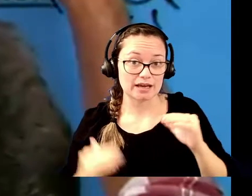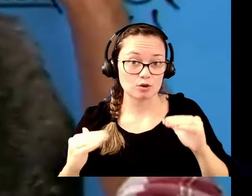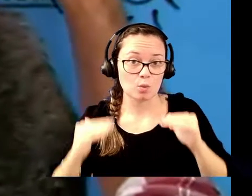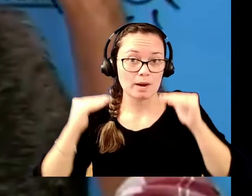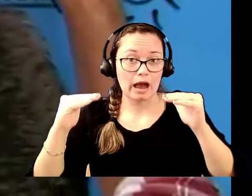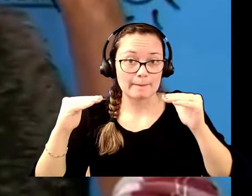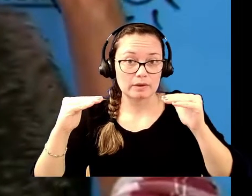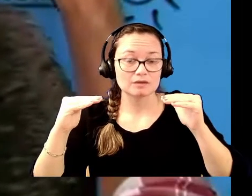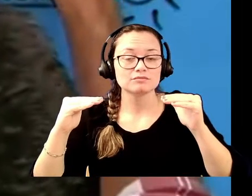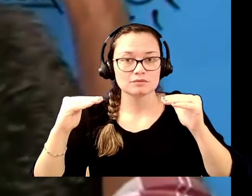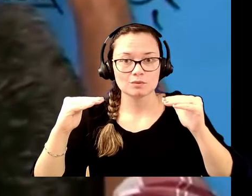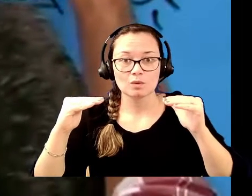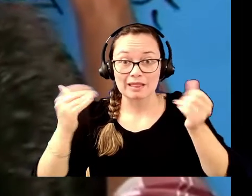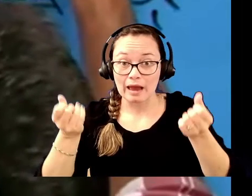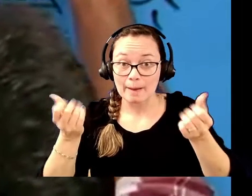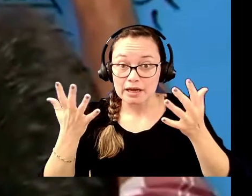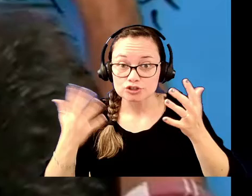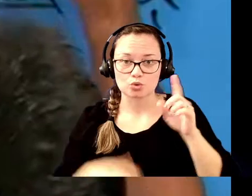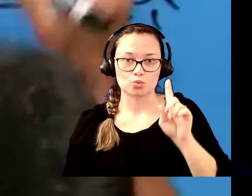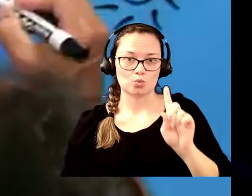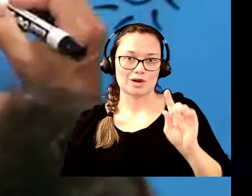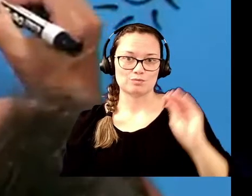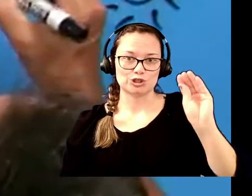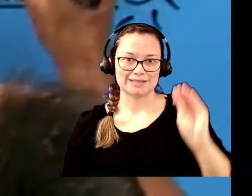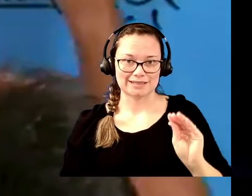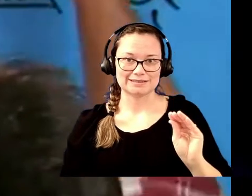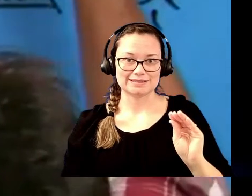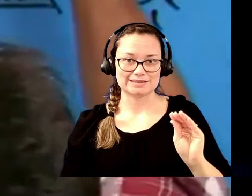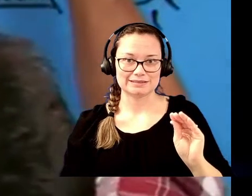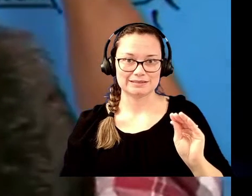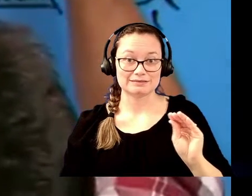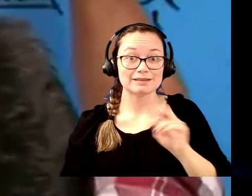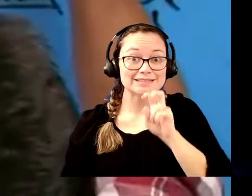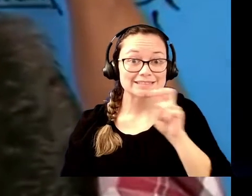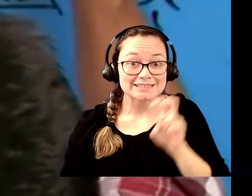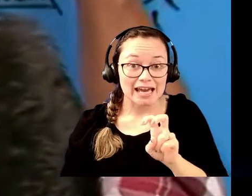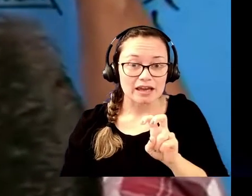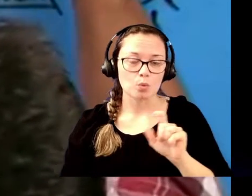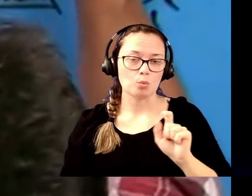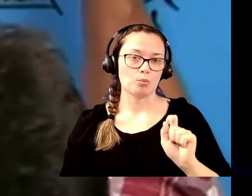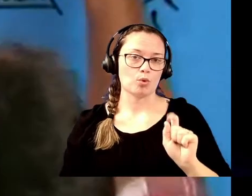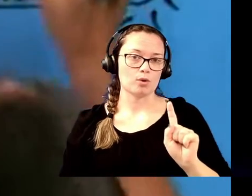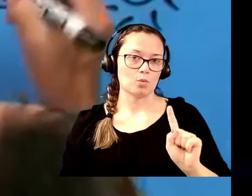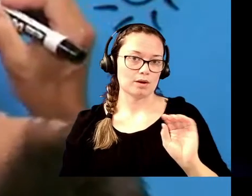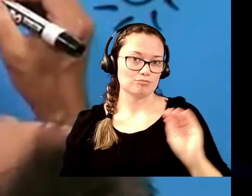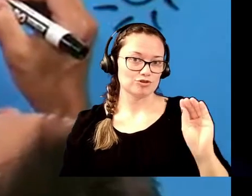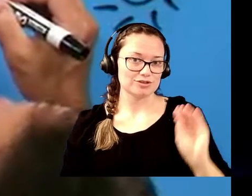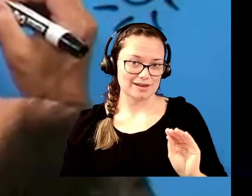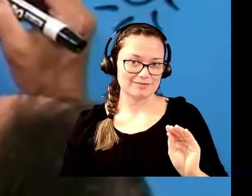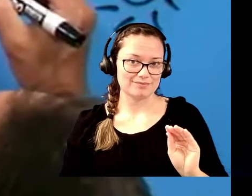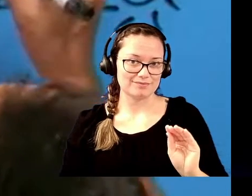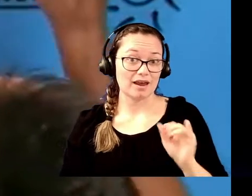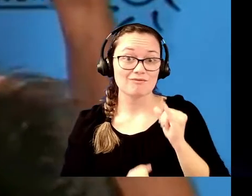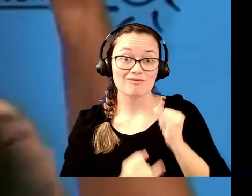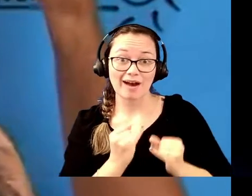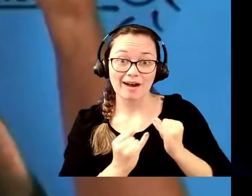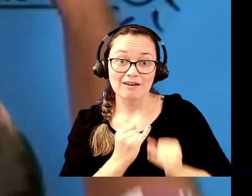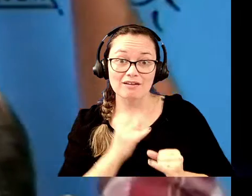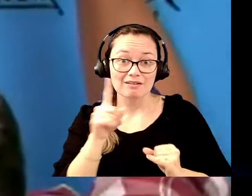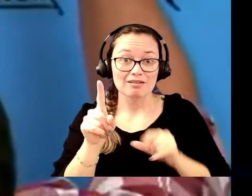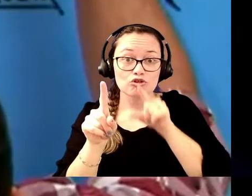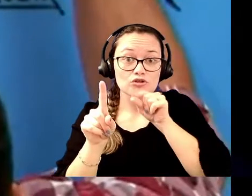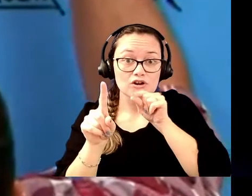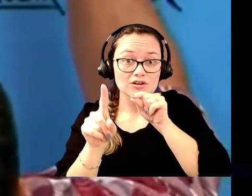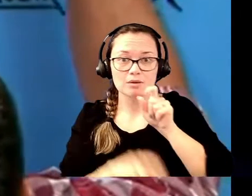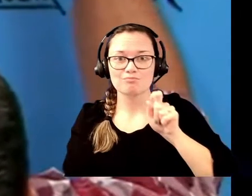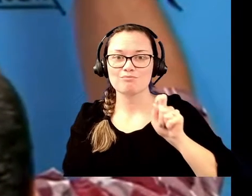the mouse would get 1%, the snake would get 0.1%, and this hawk sitting up here by at the